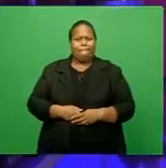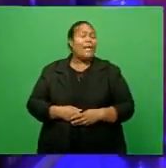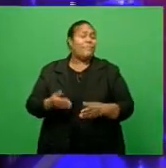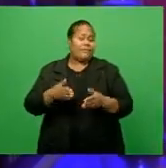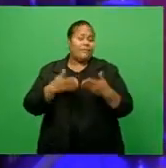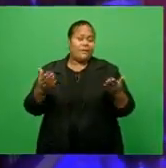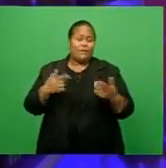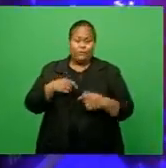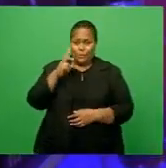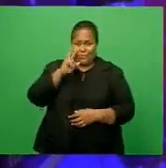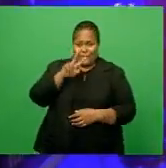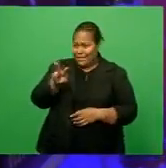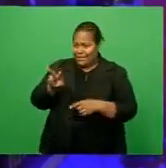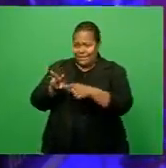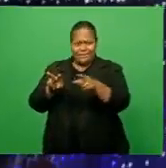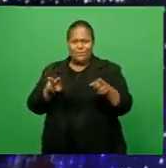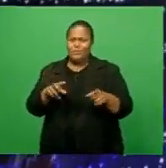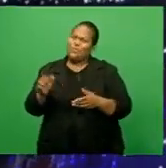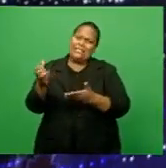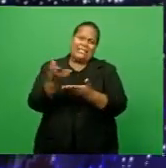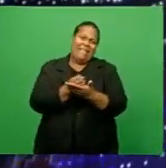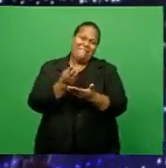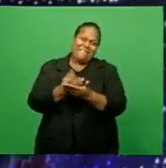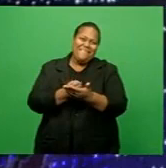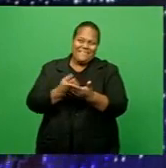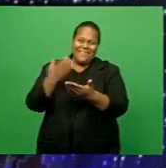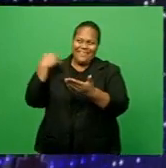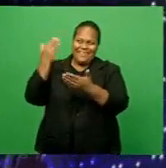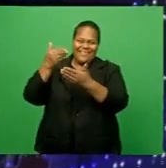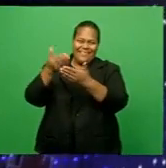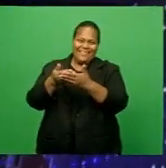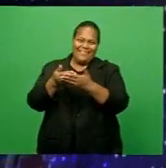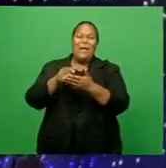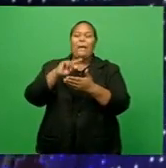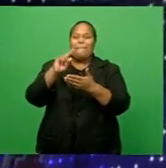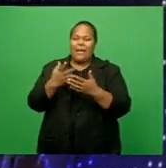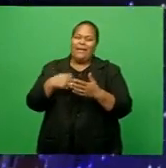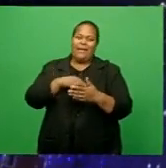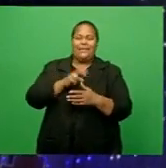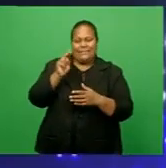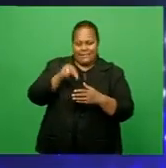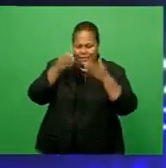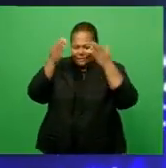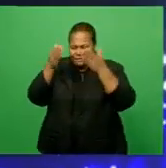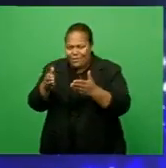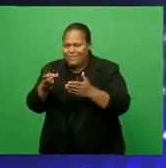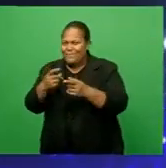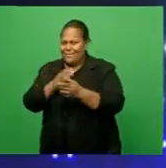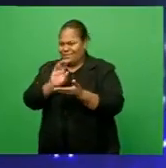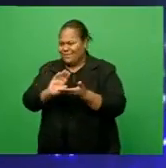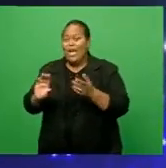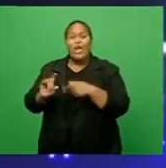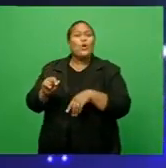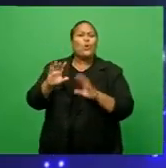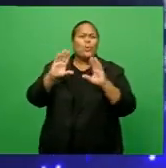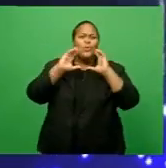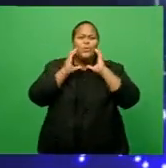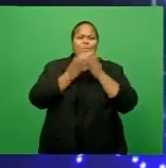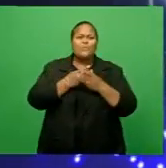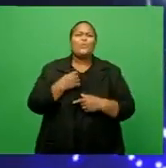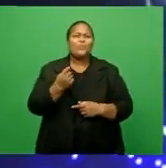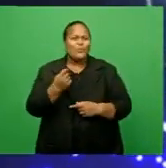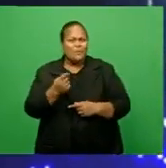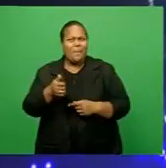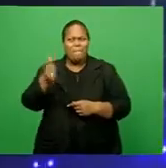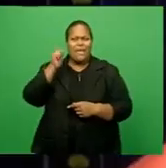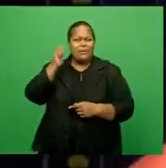if you see around, we had to spend a little bit. But like I said, on a consecutive approach actually, just because of the Christmas coming up and we have to back to school,